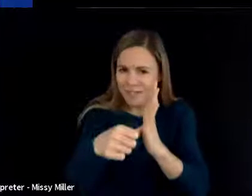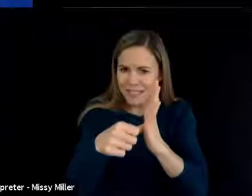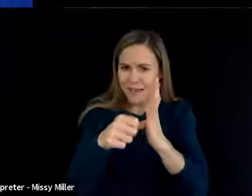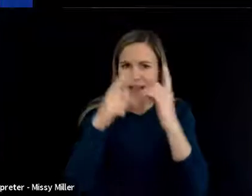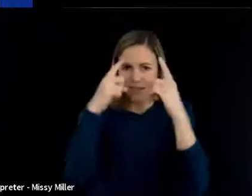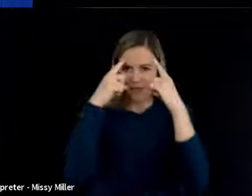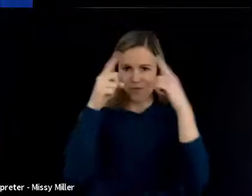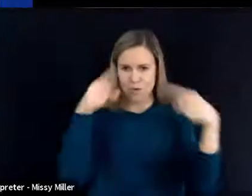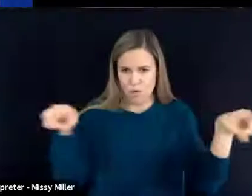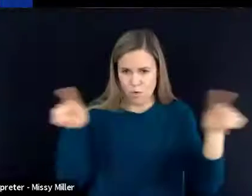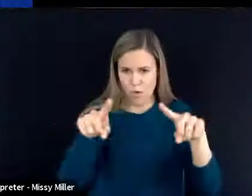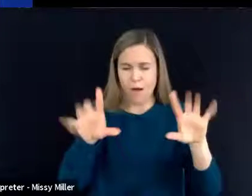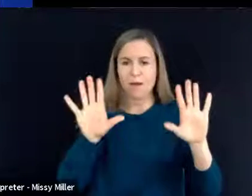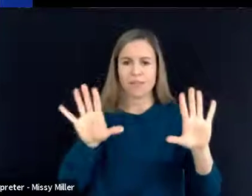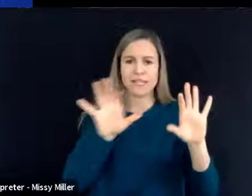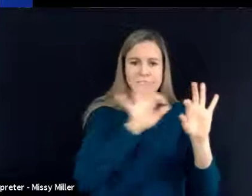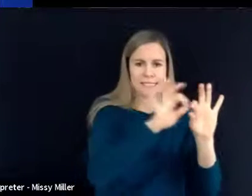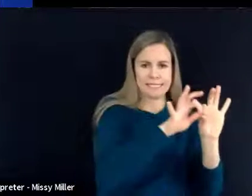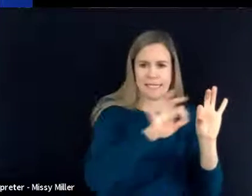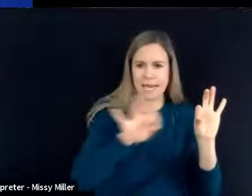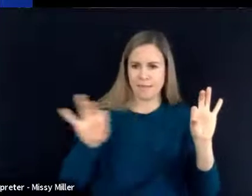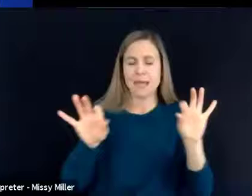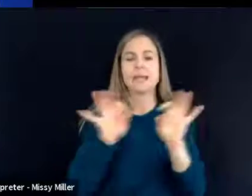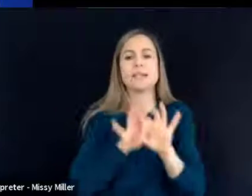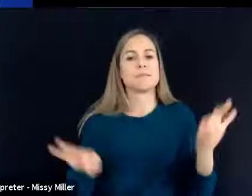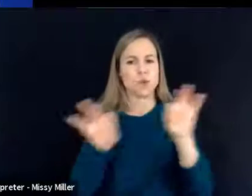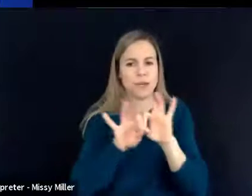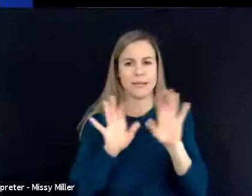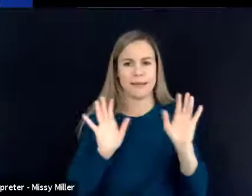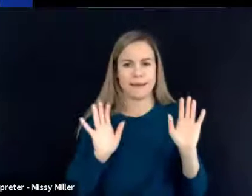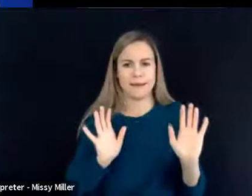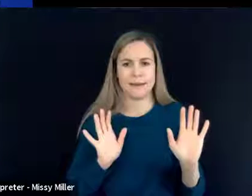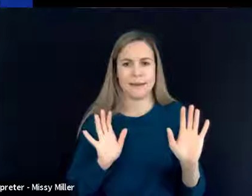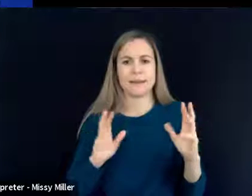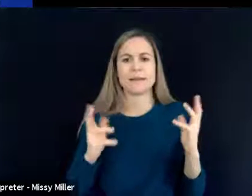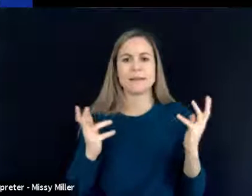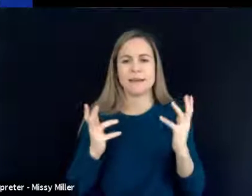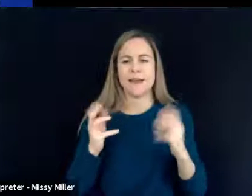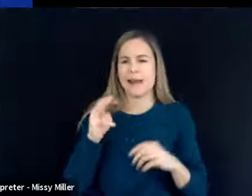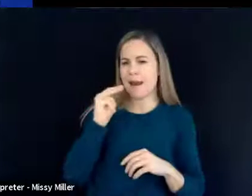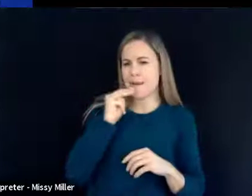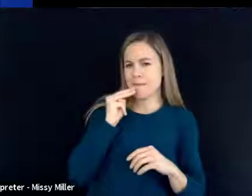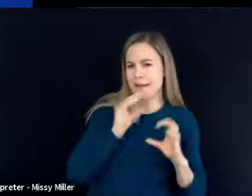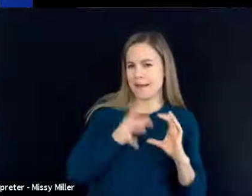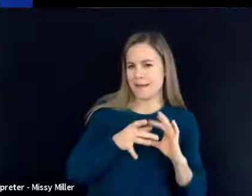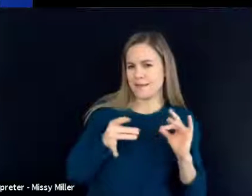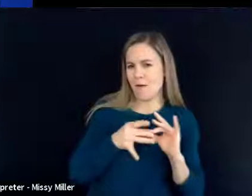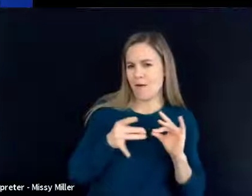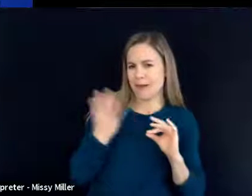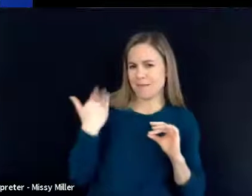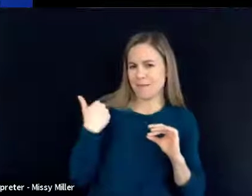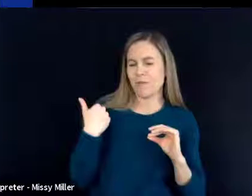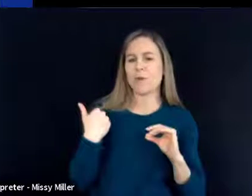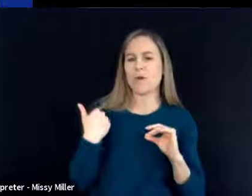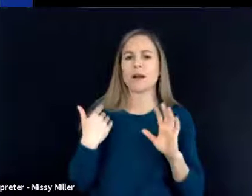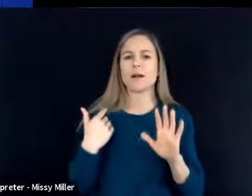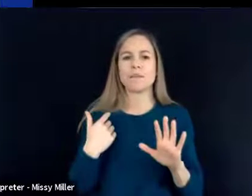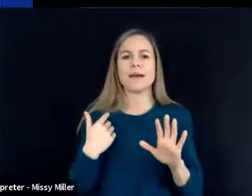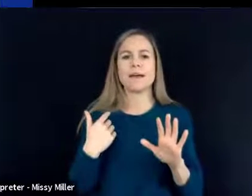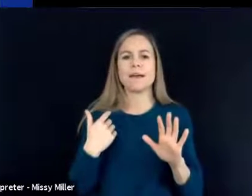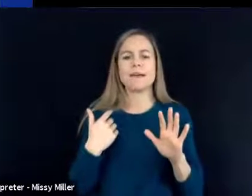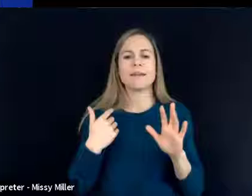would say this statement, I think, after every slide. Megan said it a couple of times already. Every